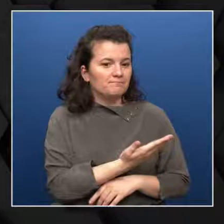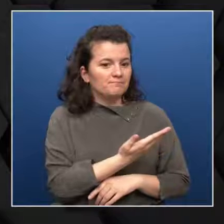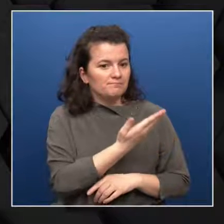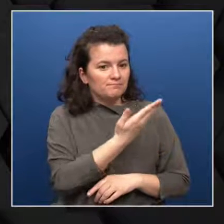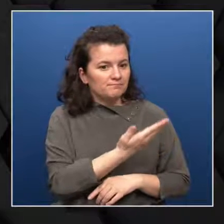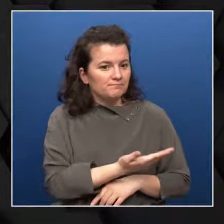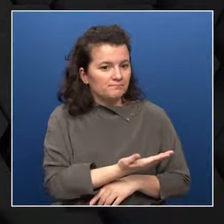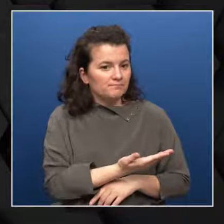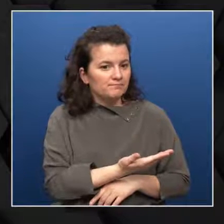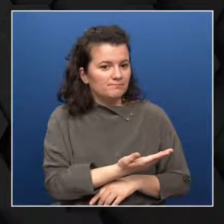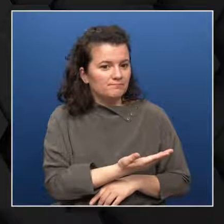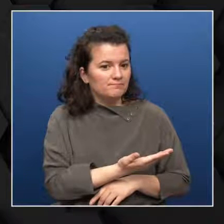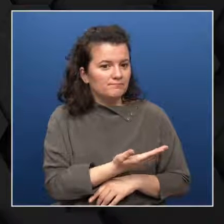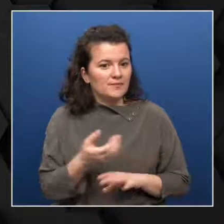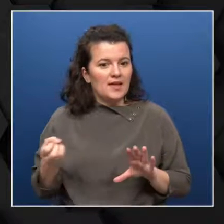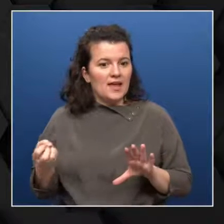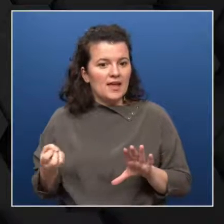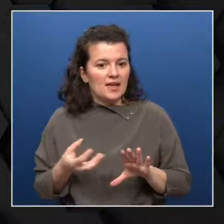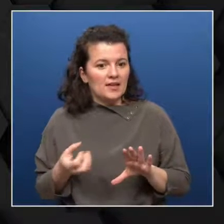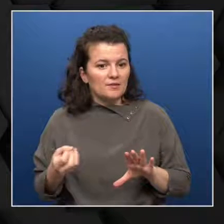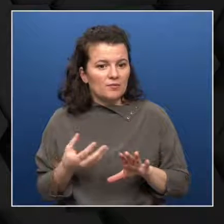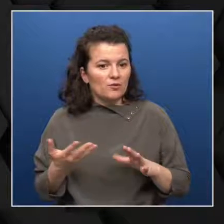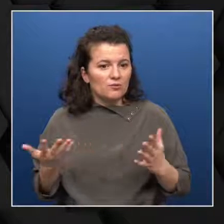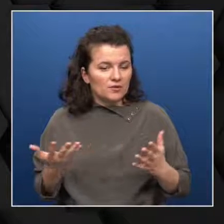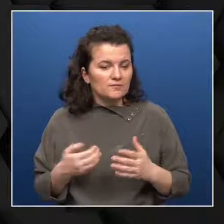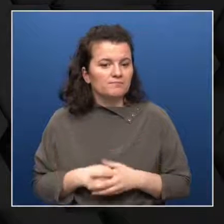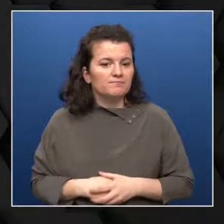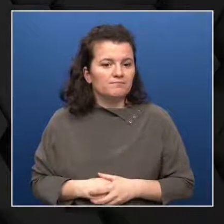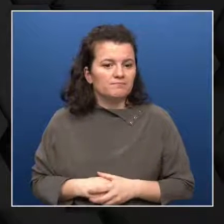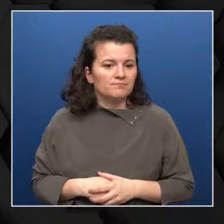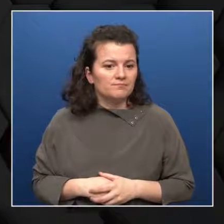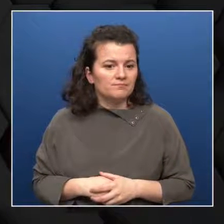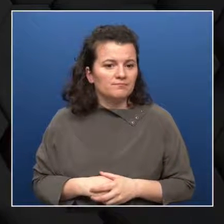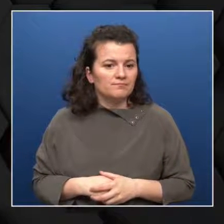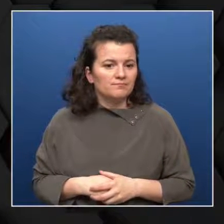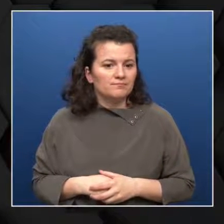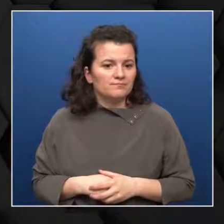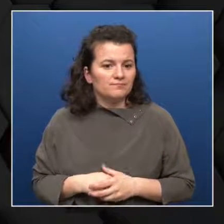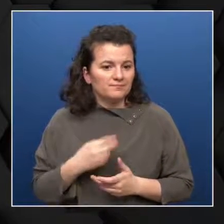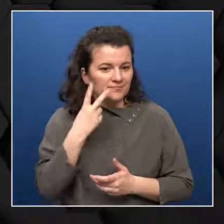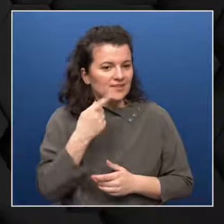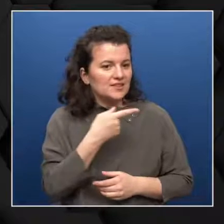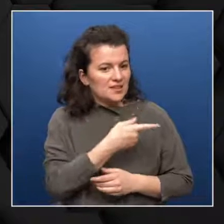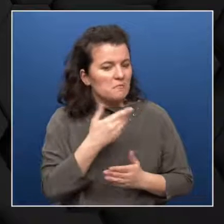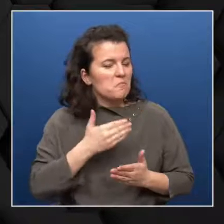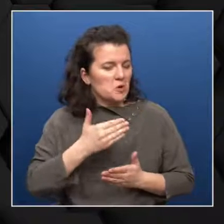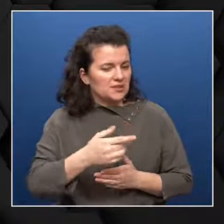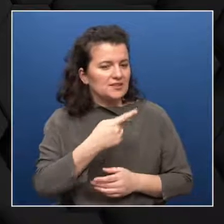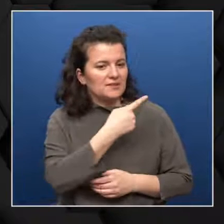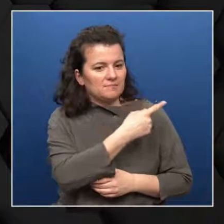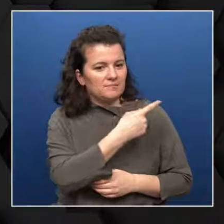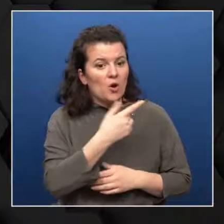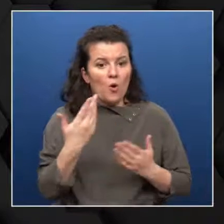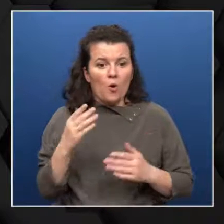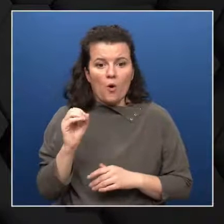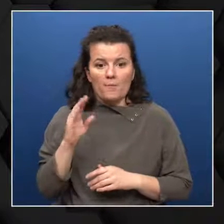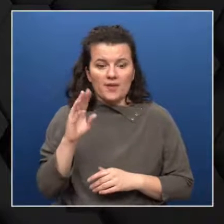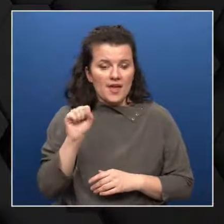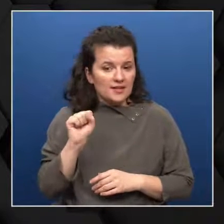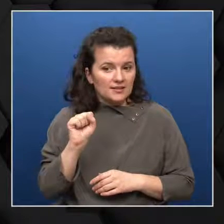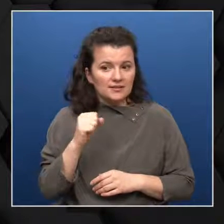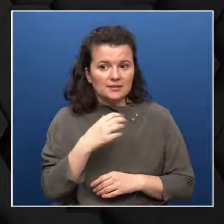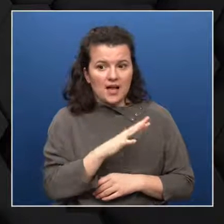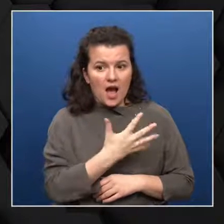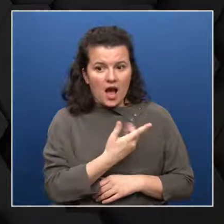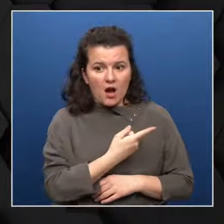your input. So RTMP is mostly what you use if you're using OBS. You can choose for a static host